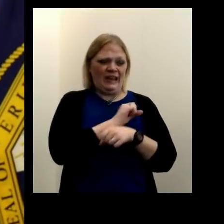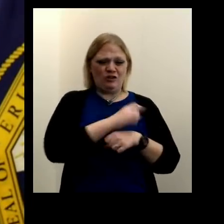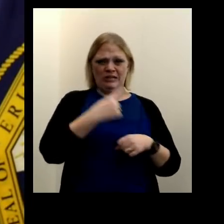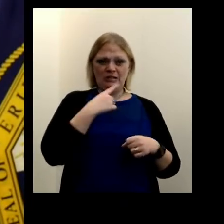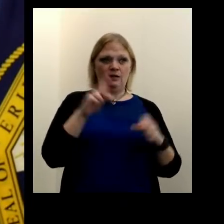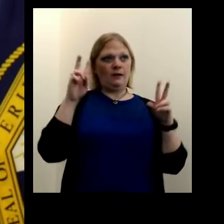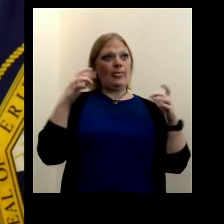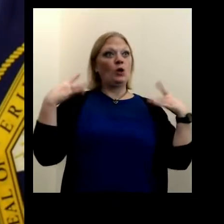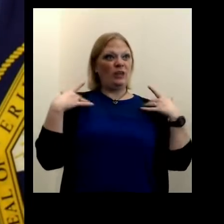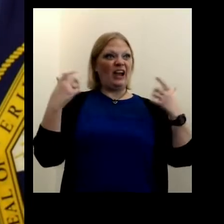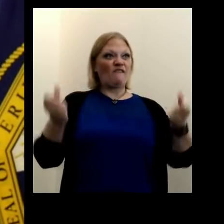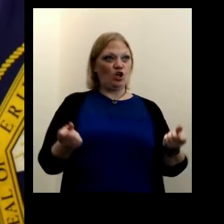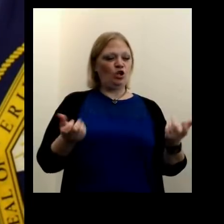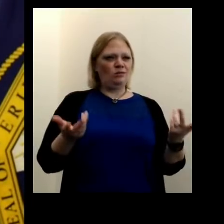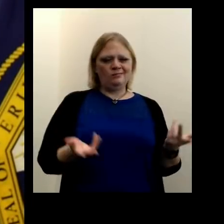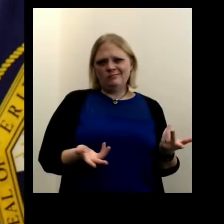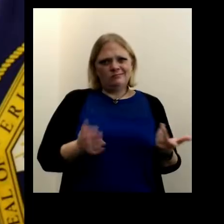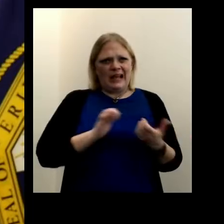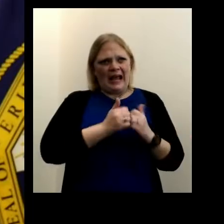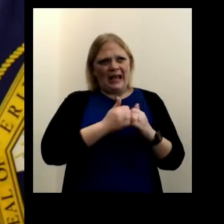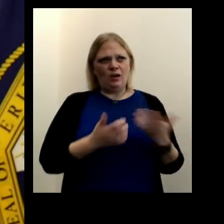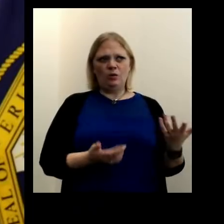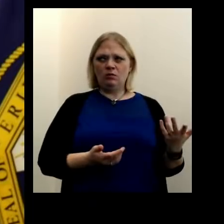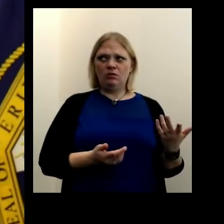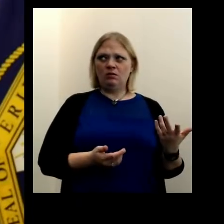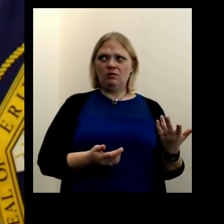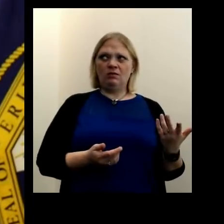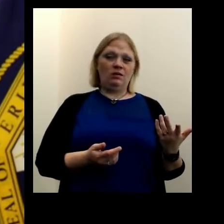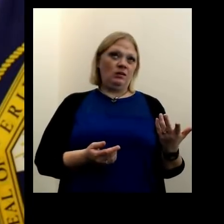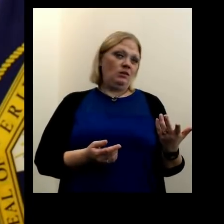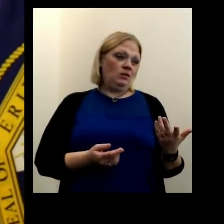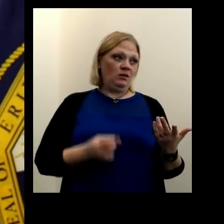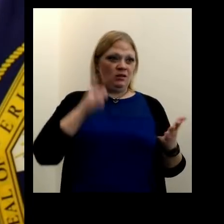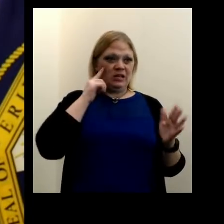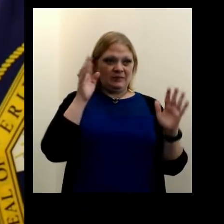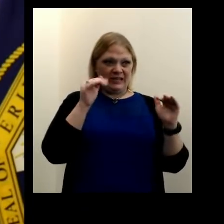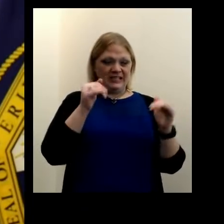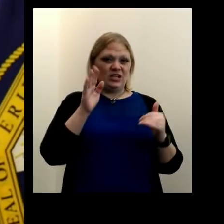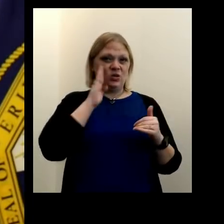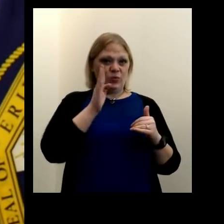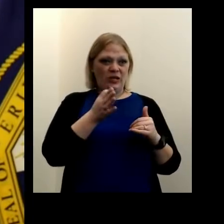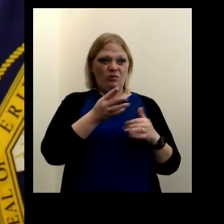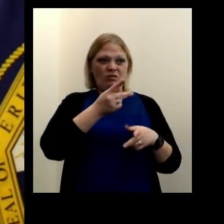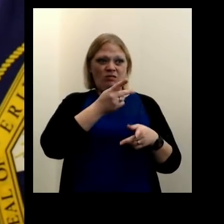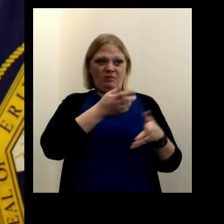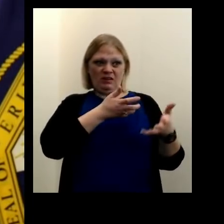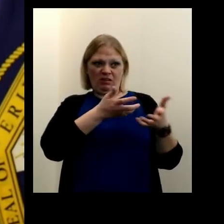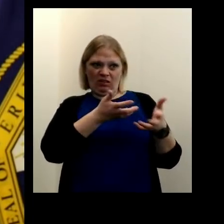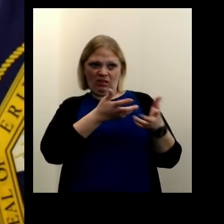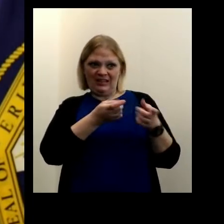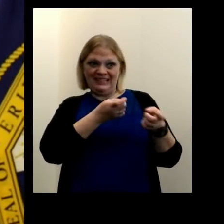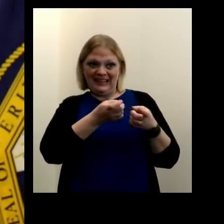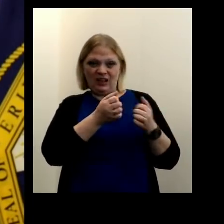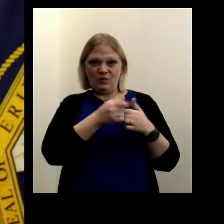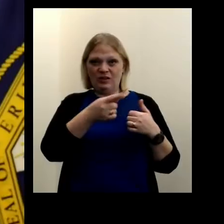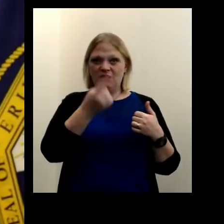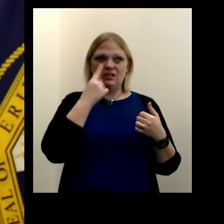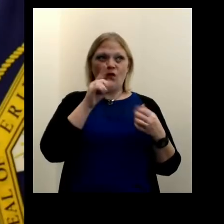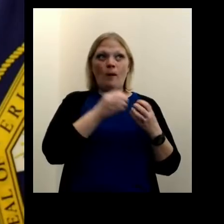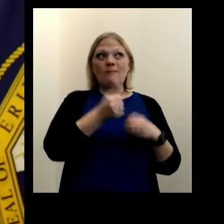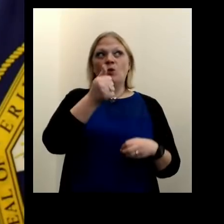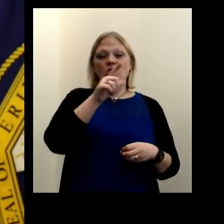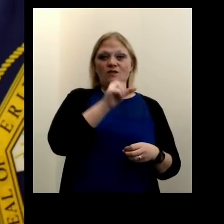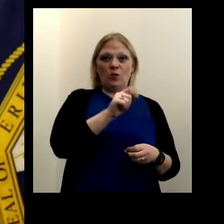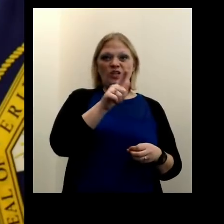recovered as a region. I'm going under the expectation that we're going to be dealing with this through the vast majority of 2021. And then